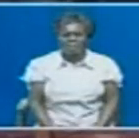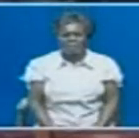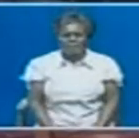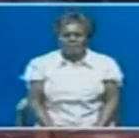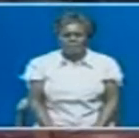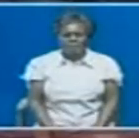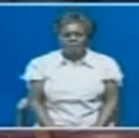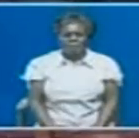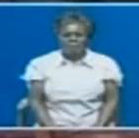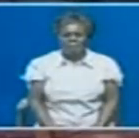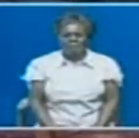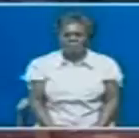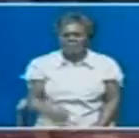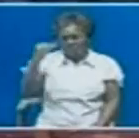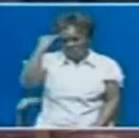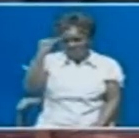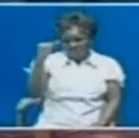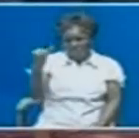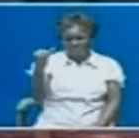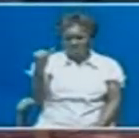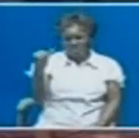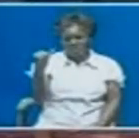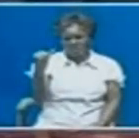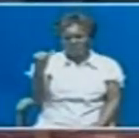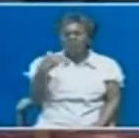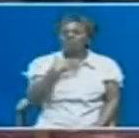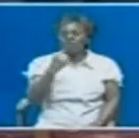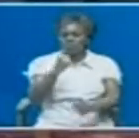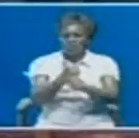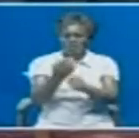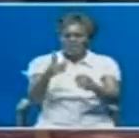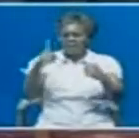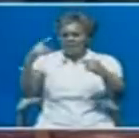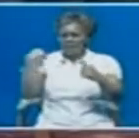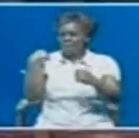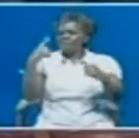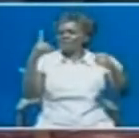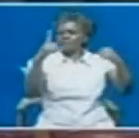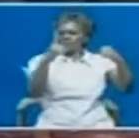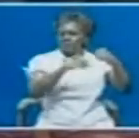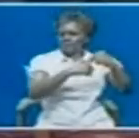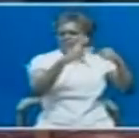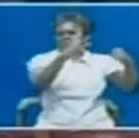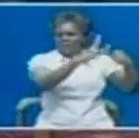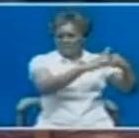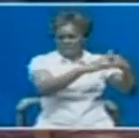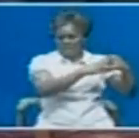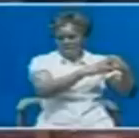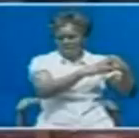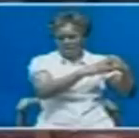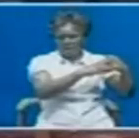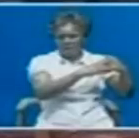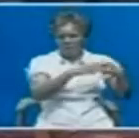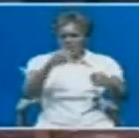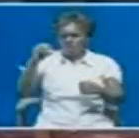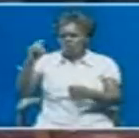They will be more good with that. Can you imagine that number, how valuable it would be today? Yes. Number 69. At some point, people are buying T-shirts with him, his name on the back.